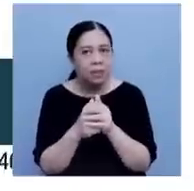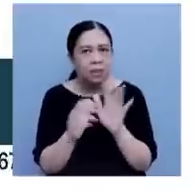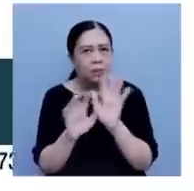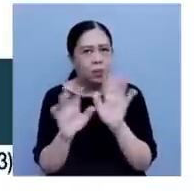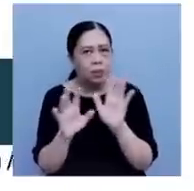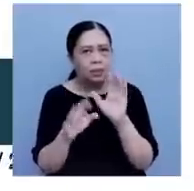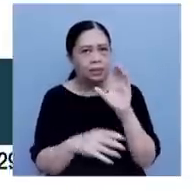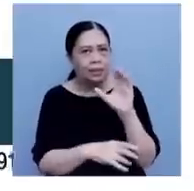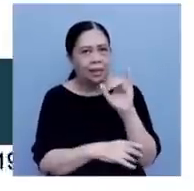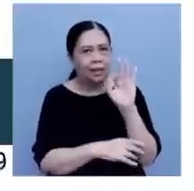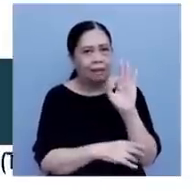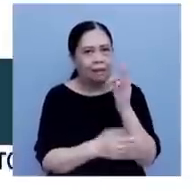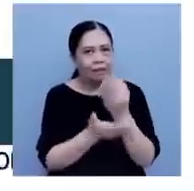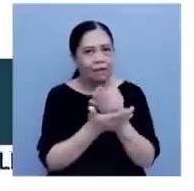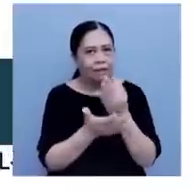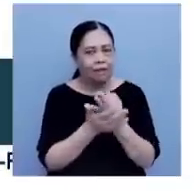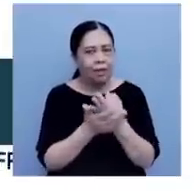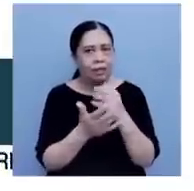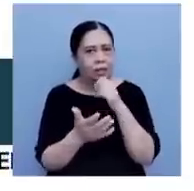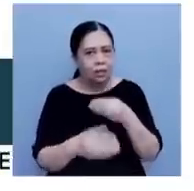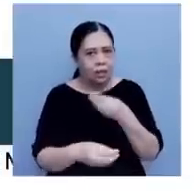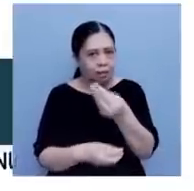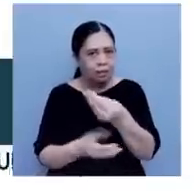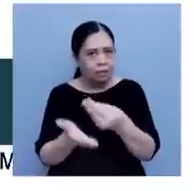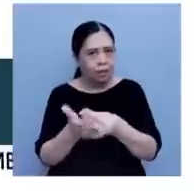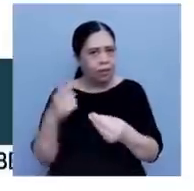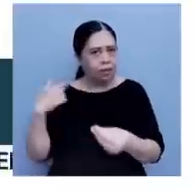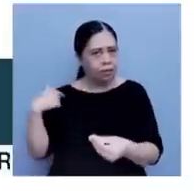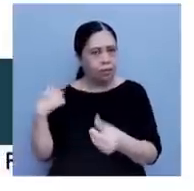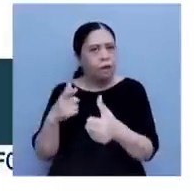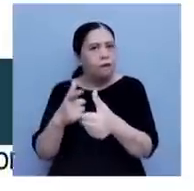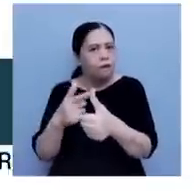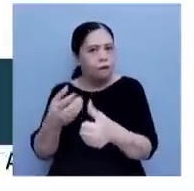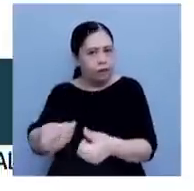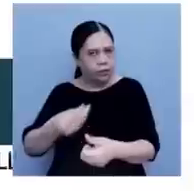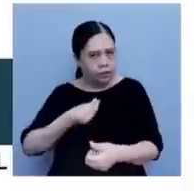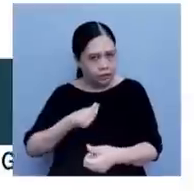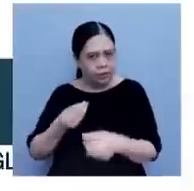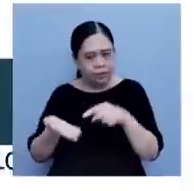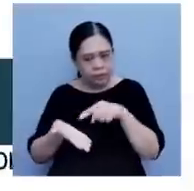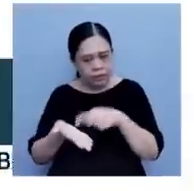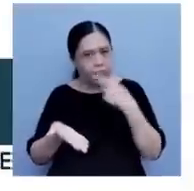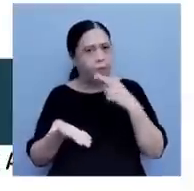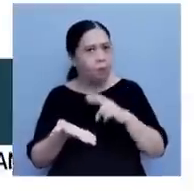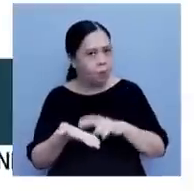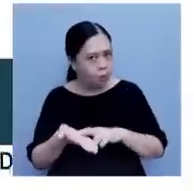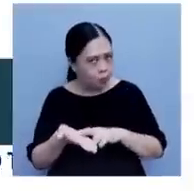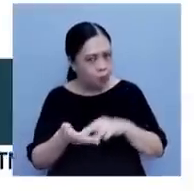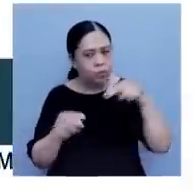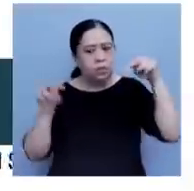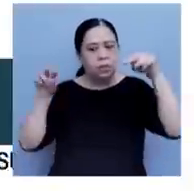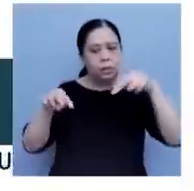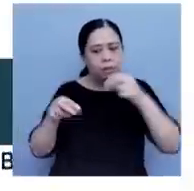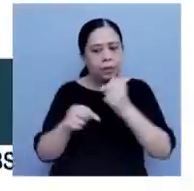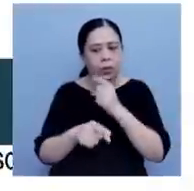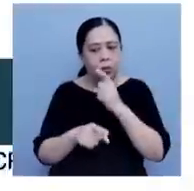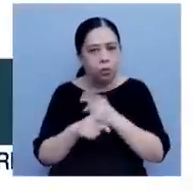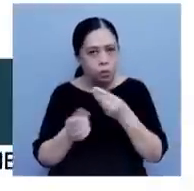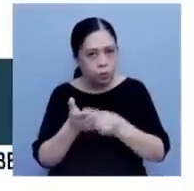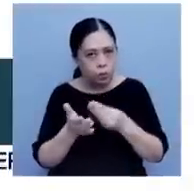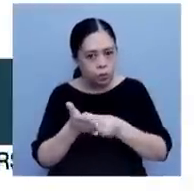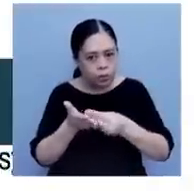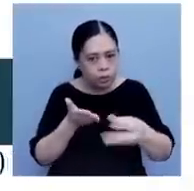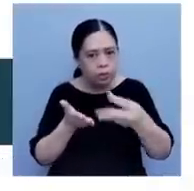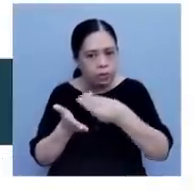CIF funds will be released until, you know, a report is given to the Oversight Committee, just to make sure that the funds are being